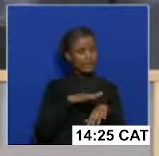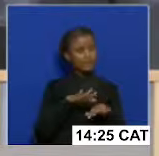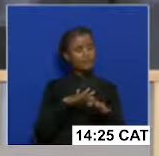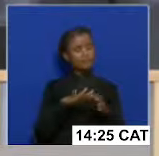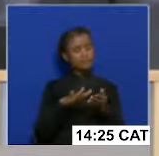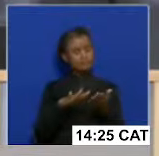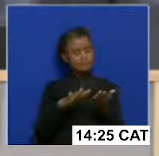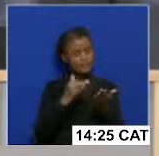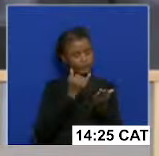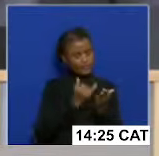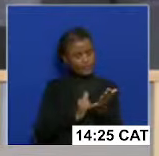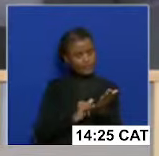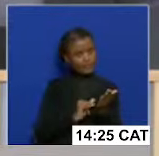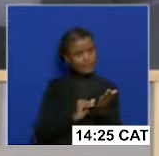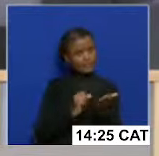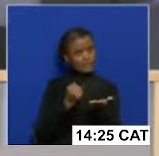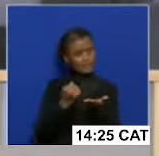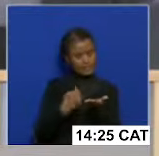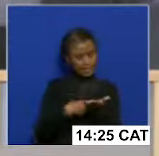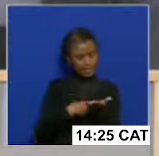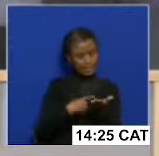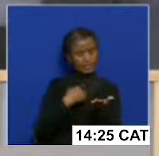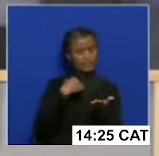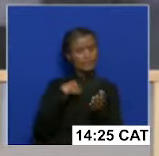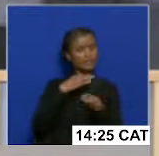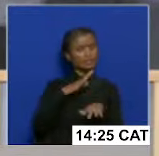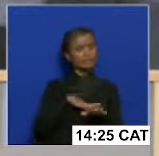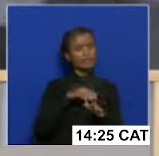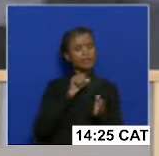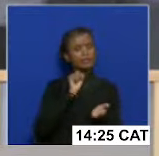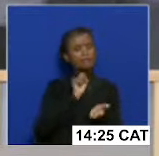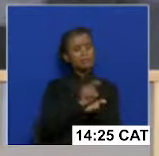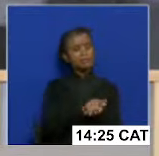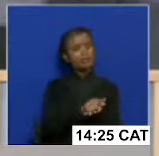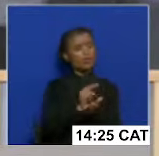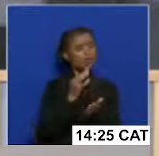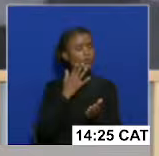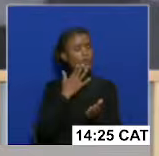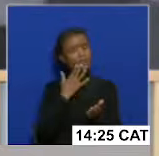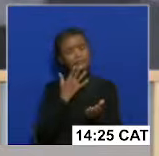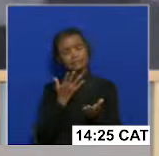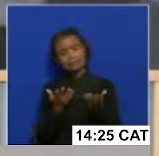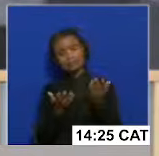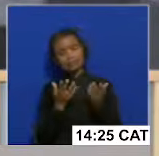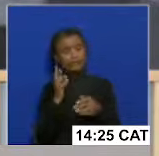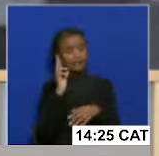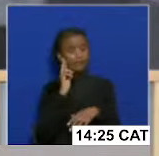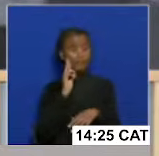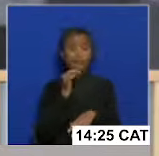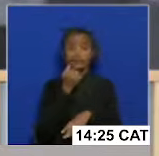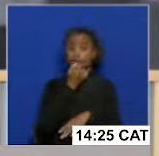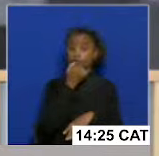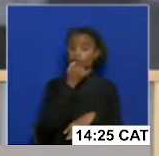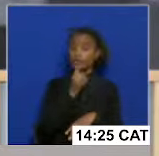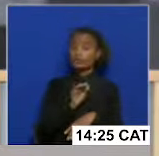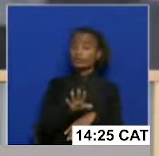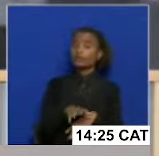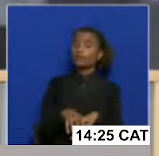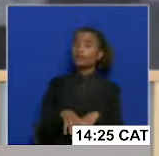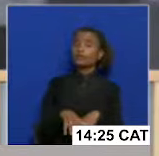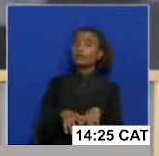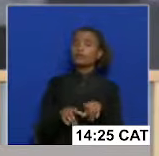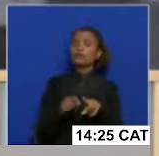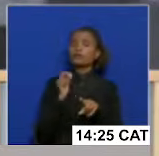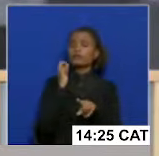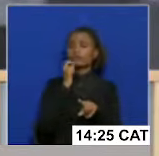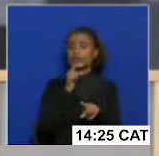reply, and yeah, sorry. And what do you mean by okay in response to the question